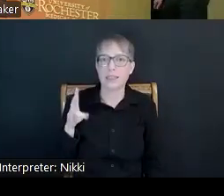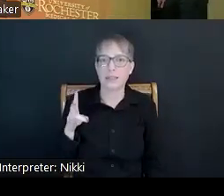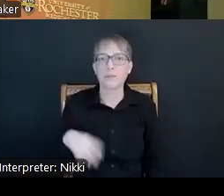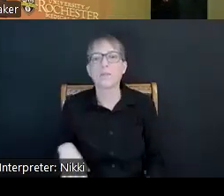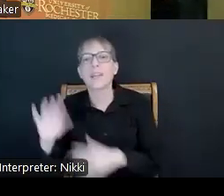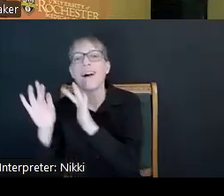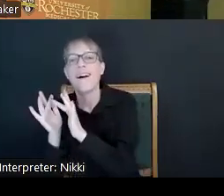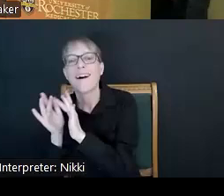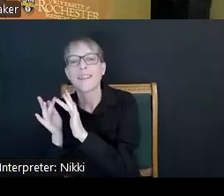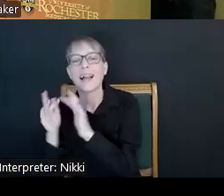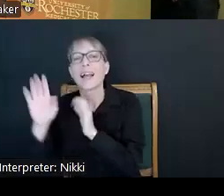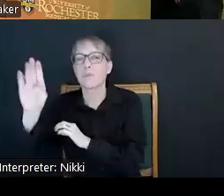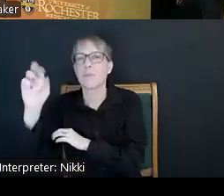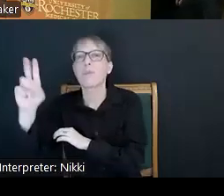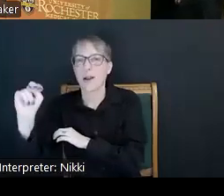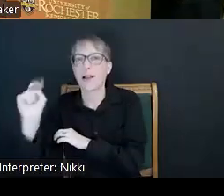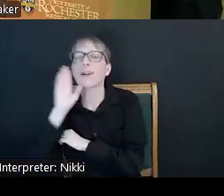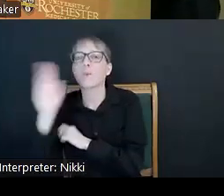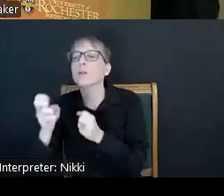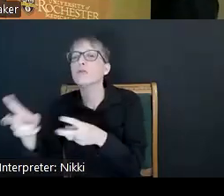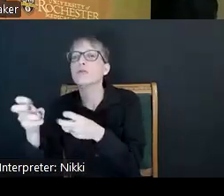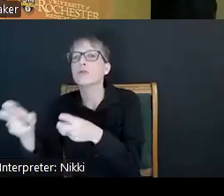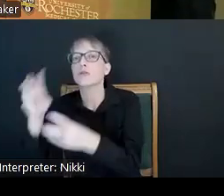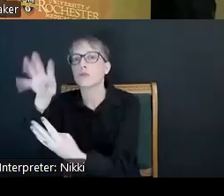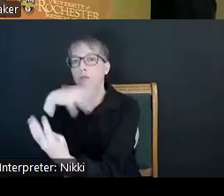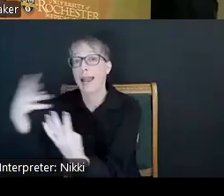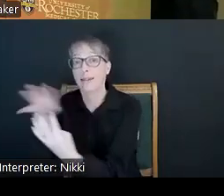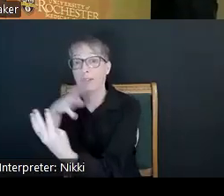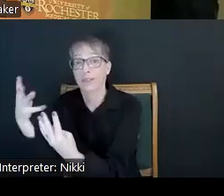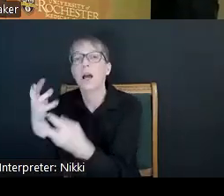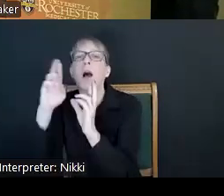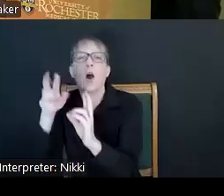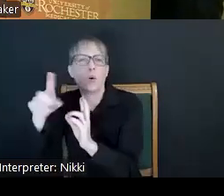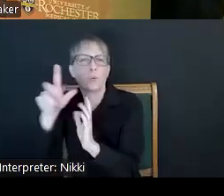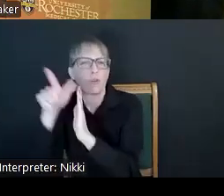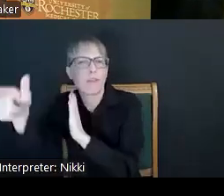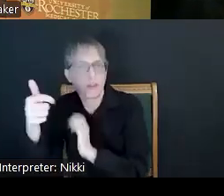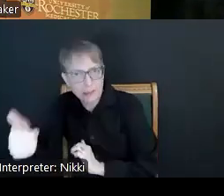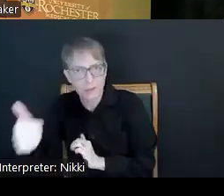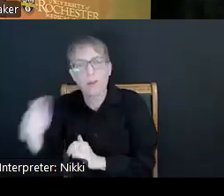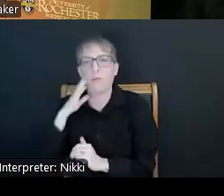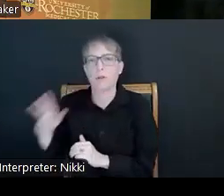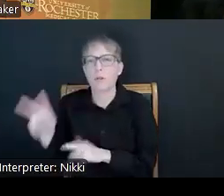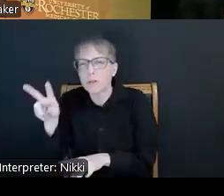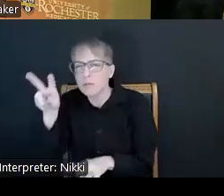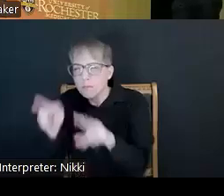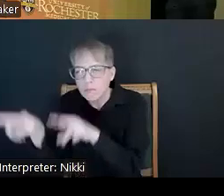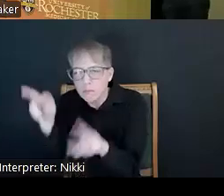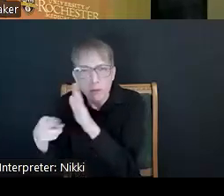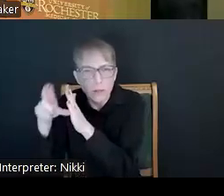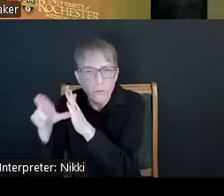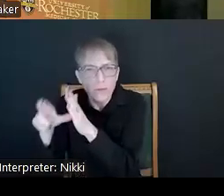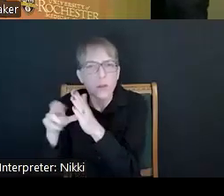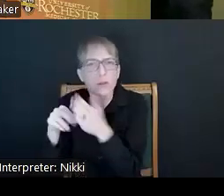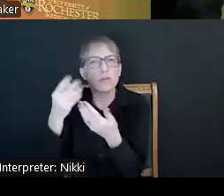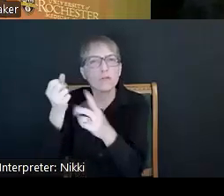in the chat a link to some graphs that we hope on your own you'll dig into that complicate and add to some of this data. But one of the things